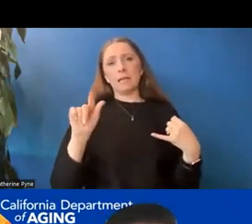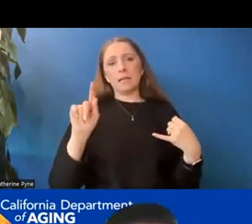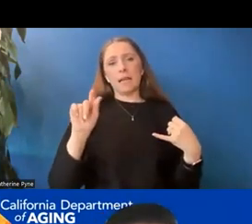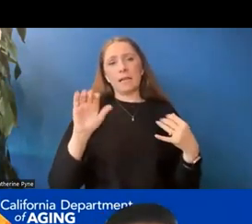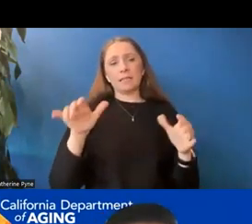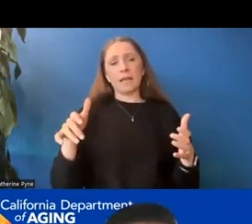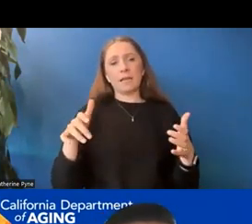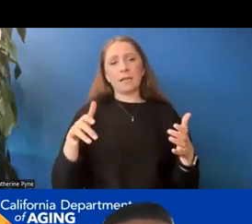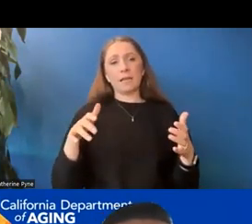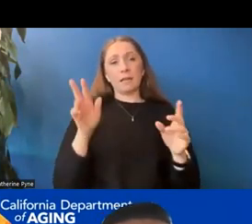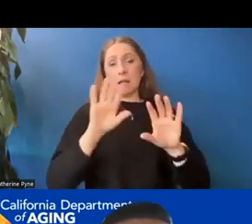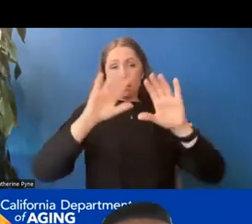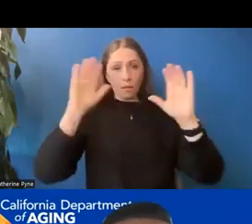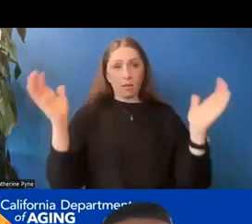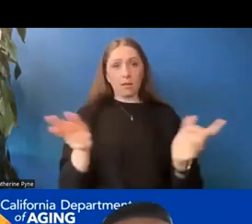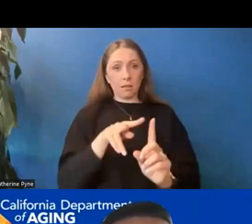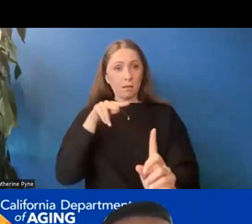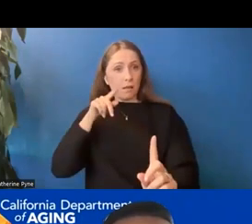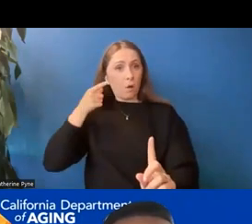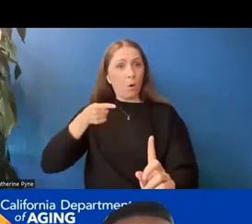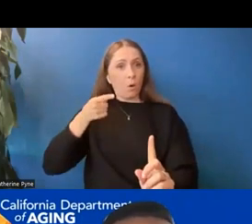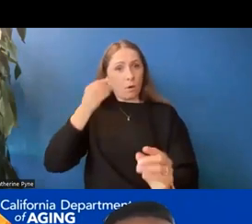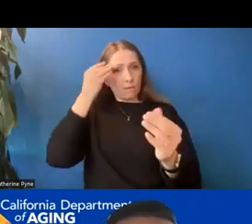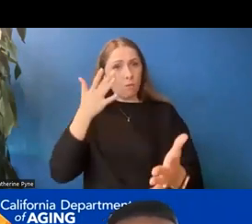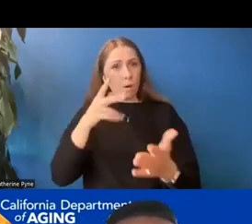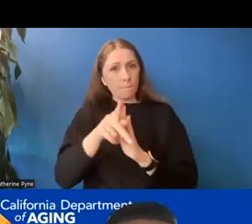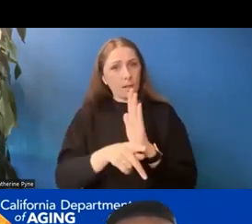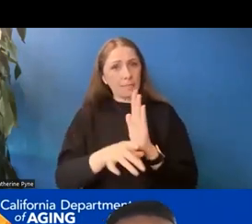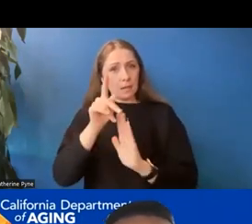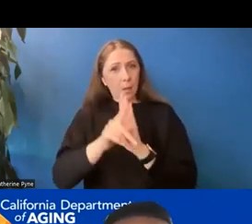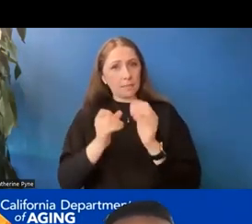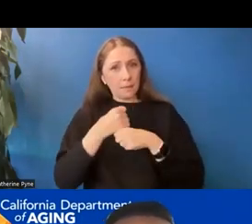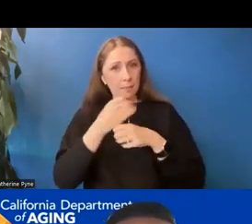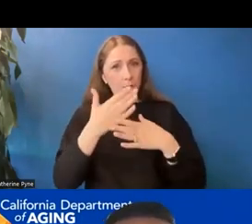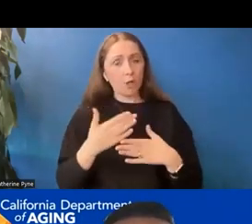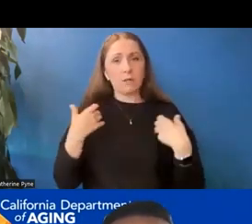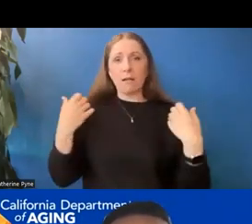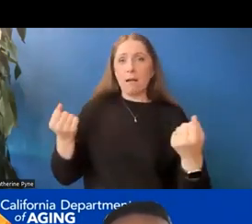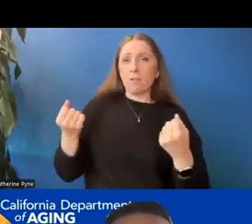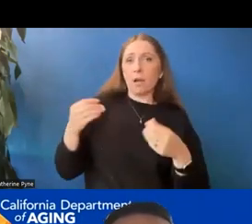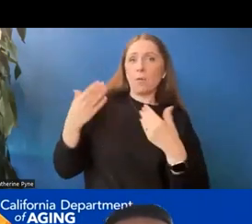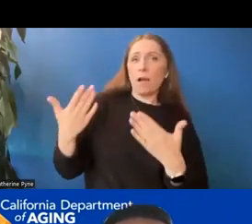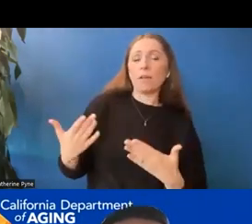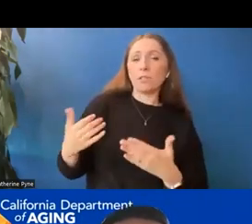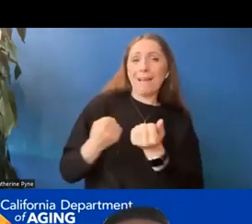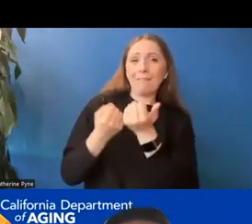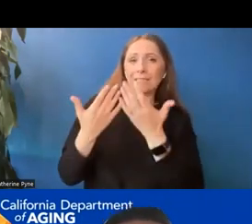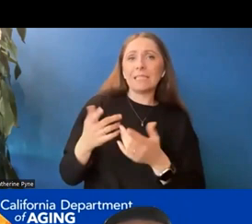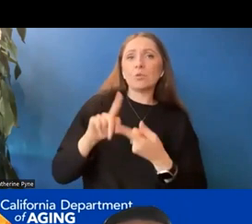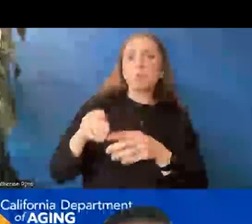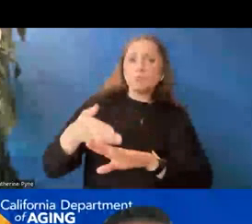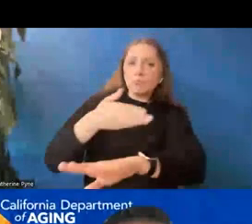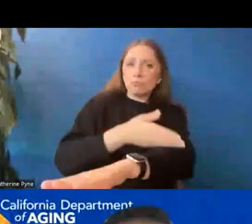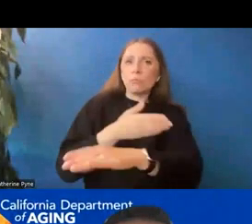the overarching goal is that these data inform policy and inform policymakers, healthcare providers and advocates and others, and how to improve healthcare access